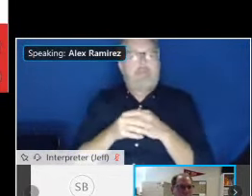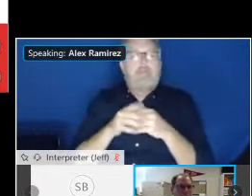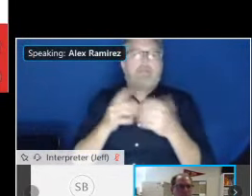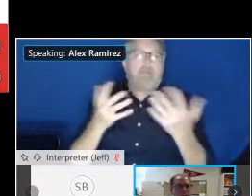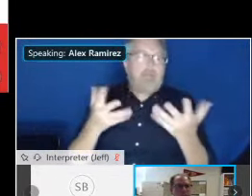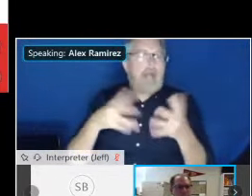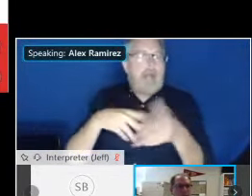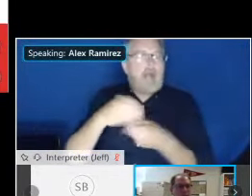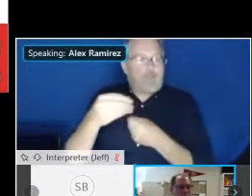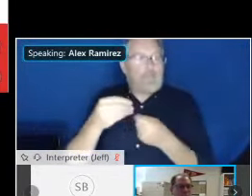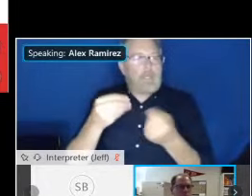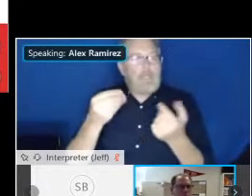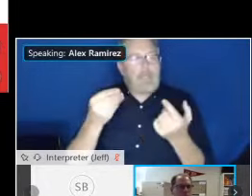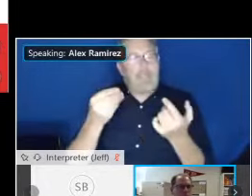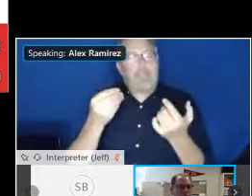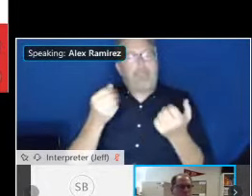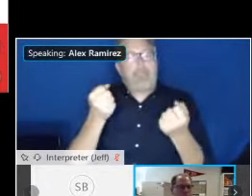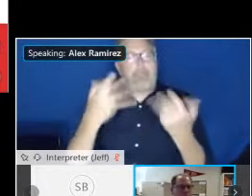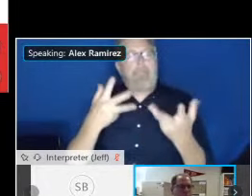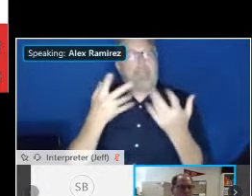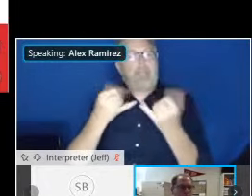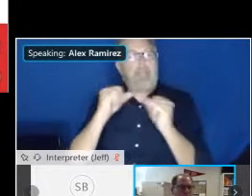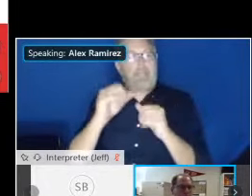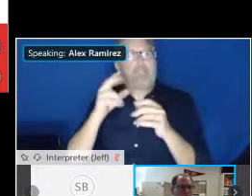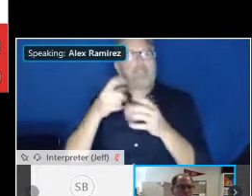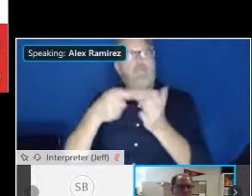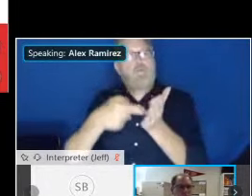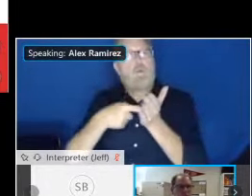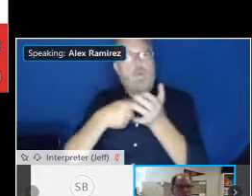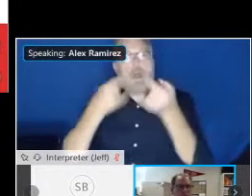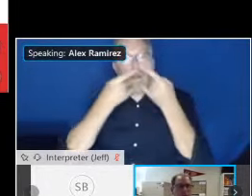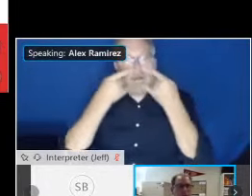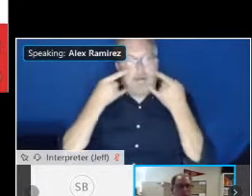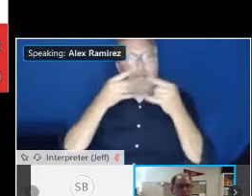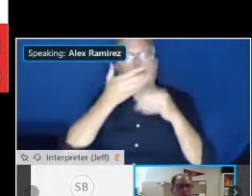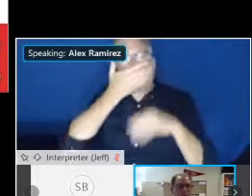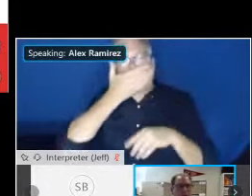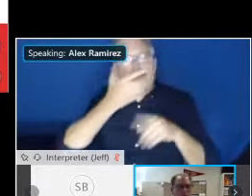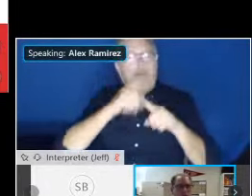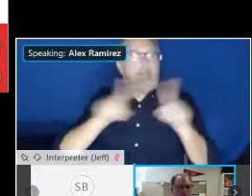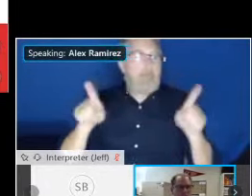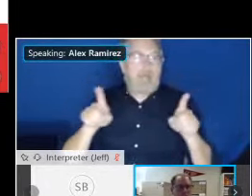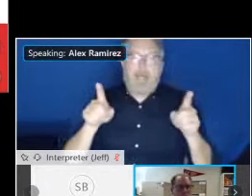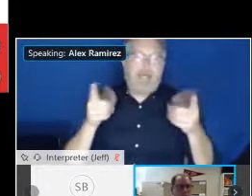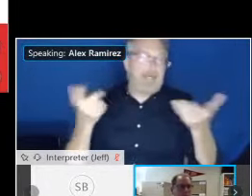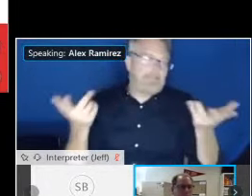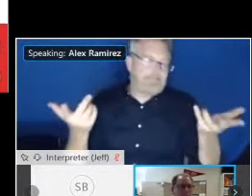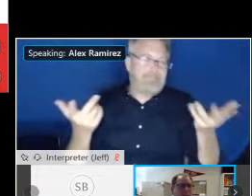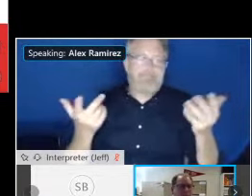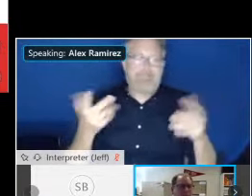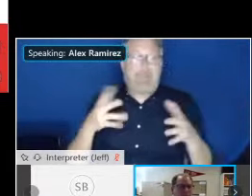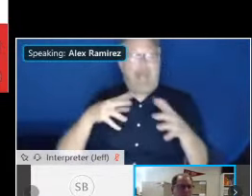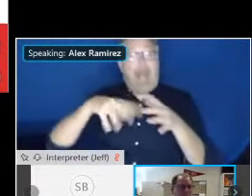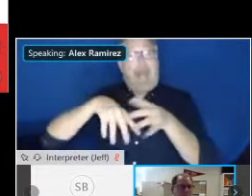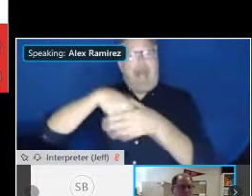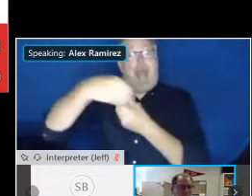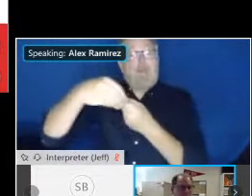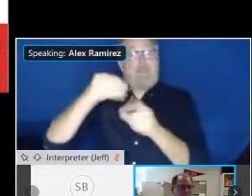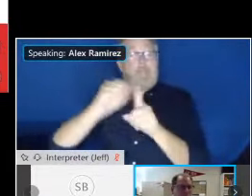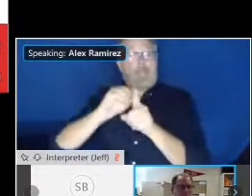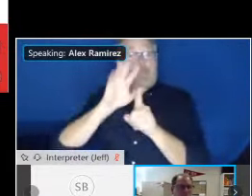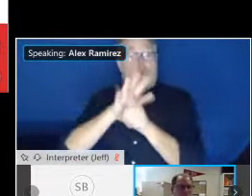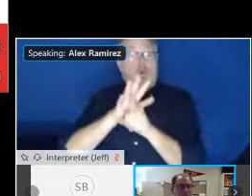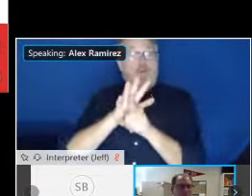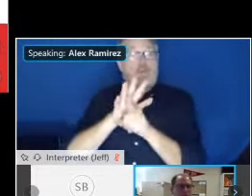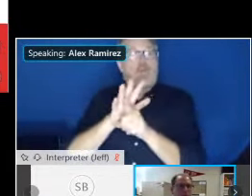extensively. Outside, sometimes we have a little compliance issue. The reality is outdoor exposure is significantly less